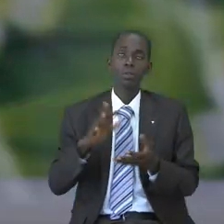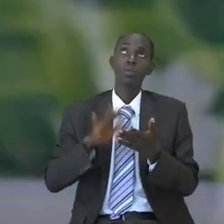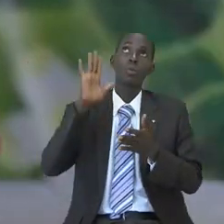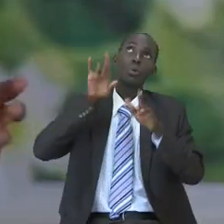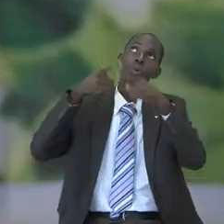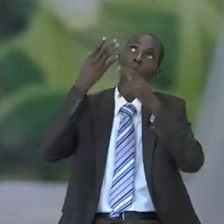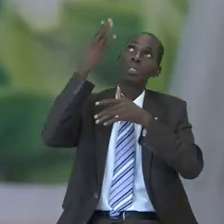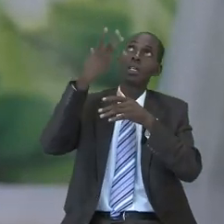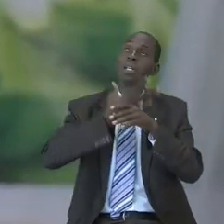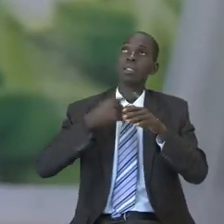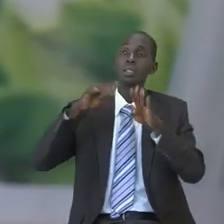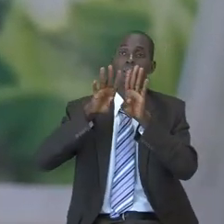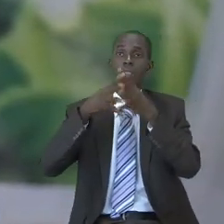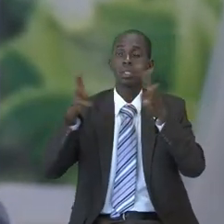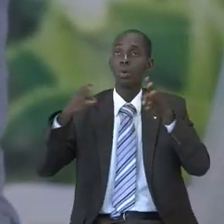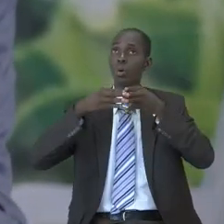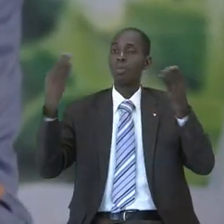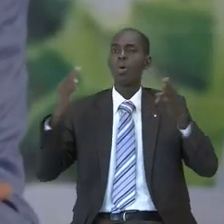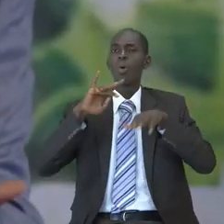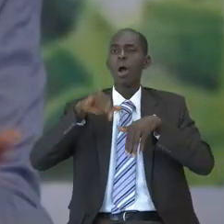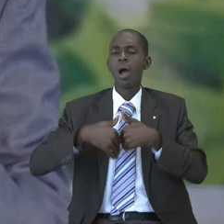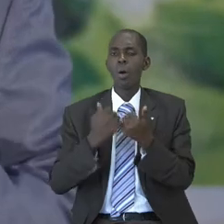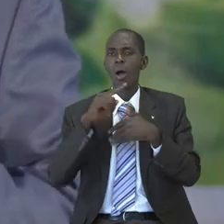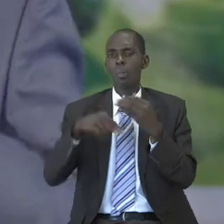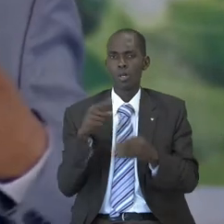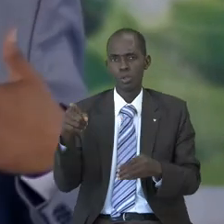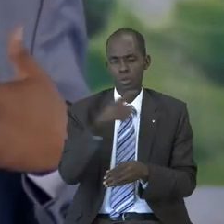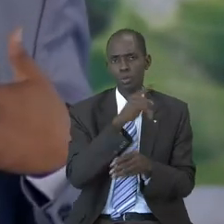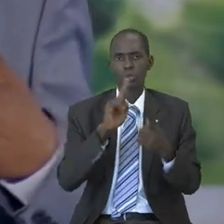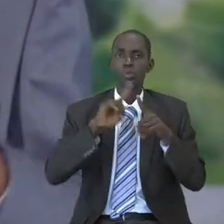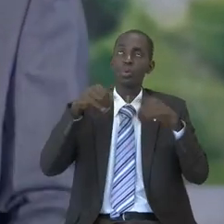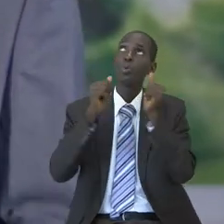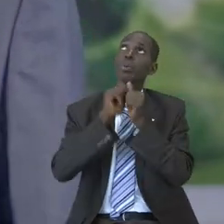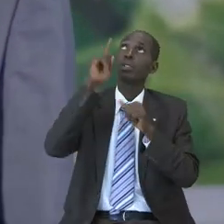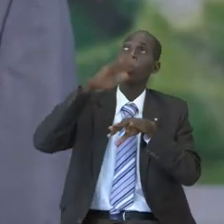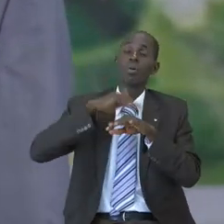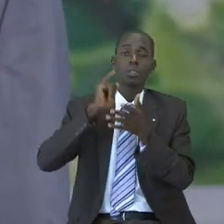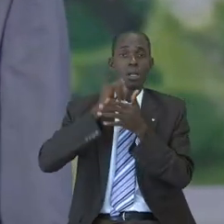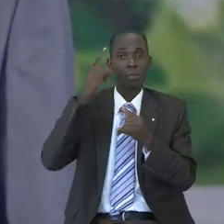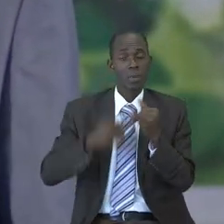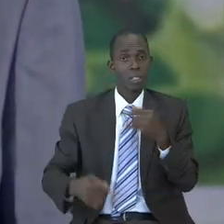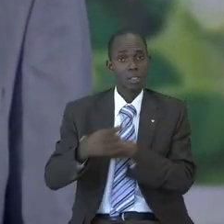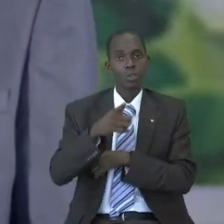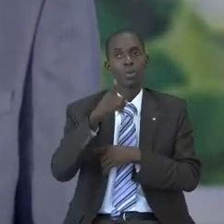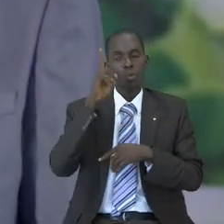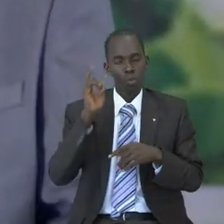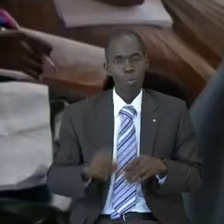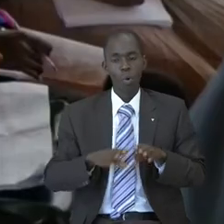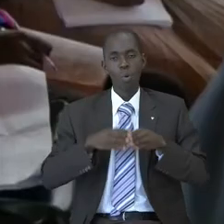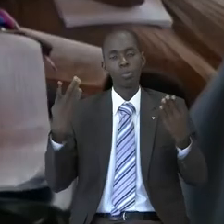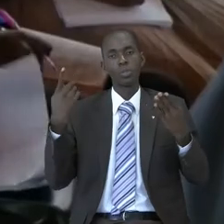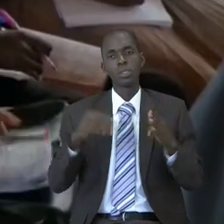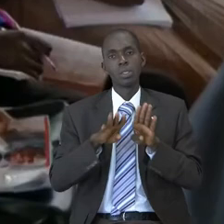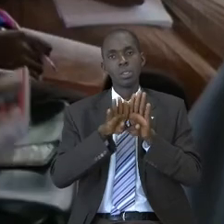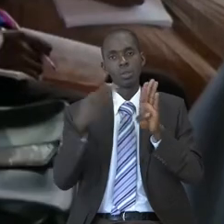there for you to go with him on that final day. You must open the gates and the doors of your heart, and